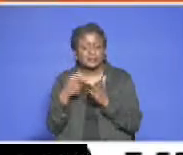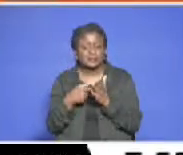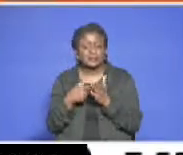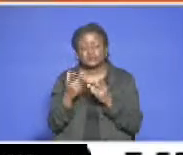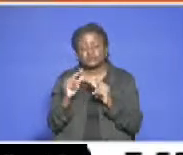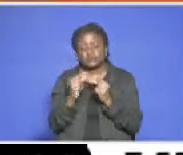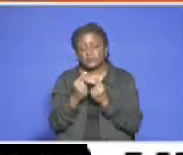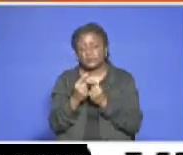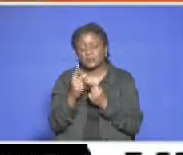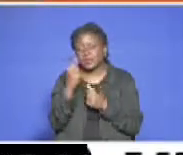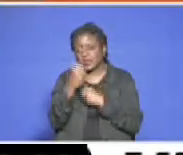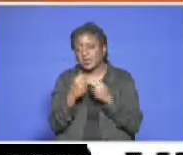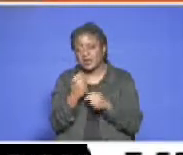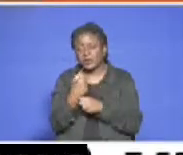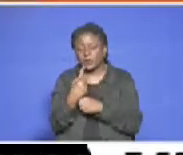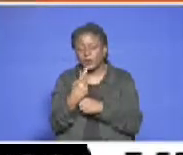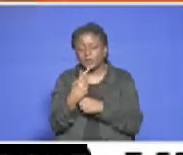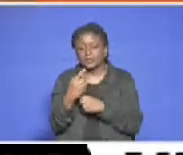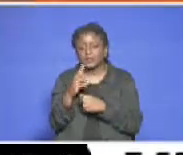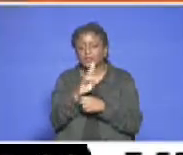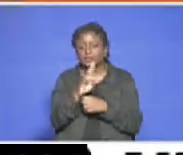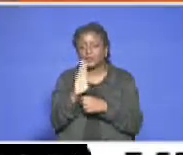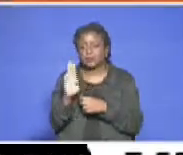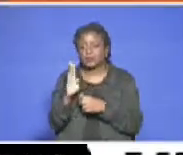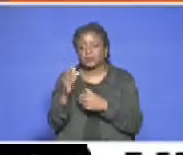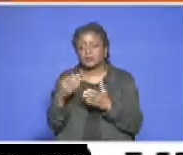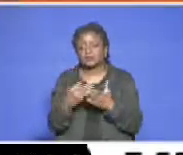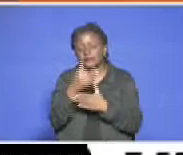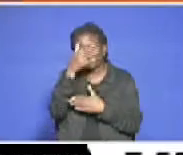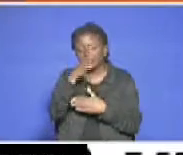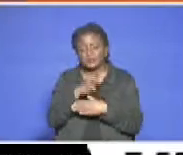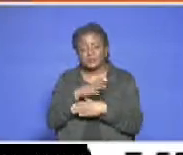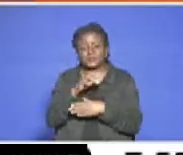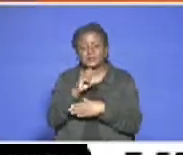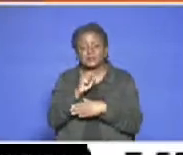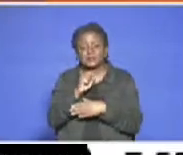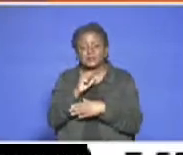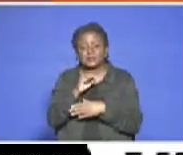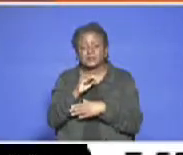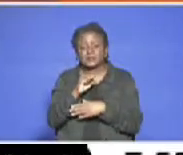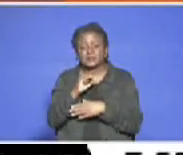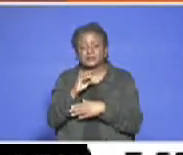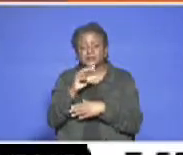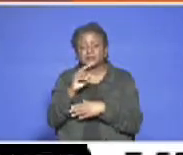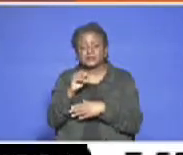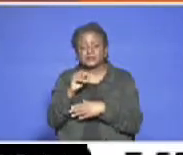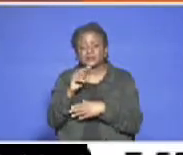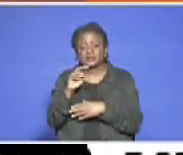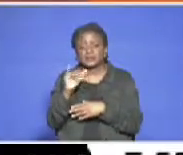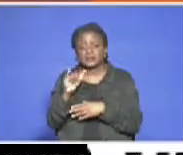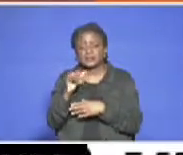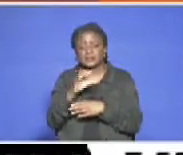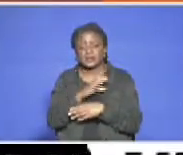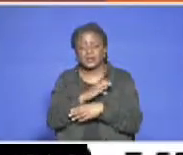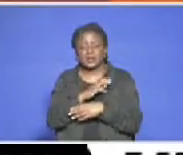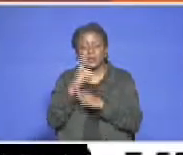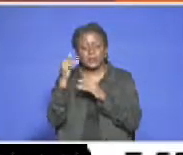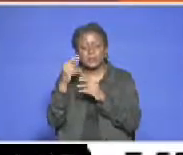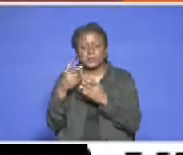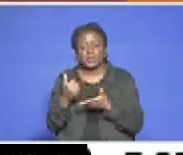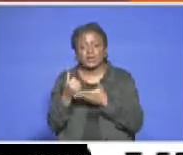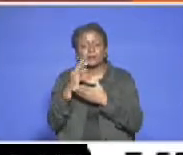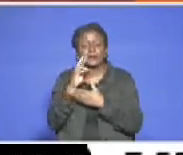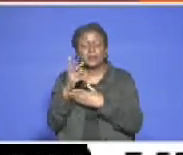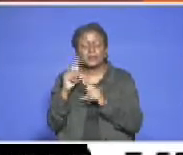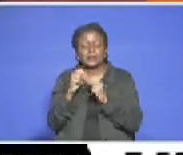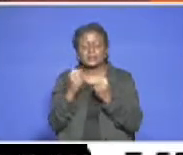Now to tennis news, UB's freshman Sydney Clark hoping to help her team more this season following a loss on the weekend.